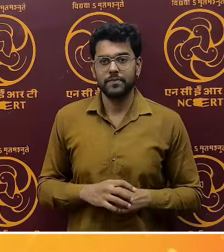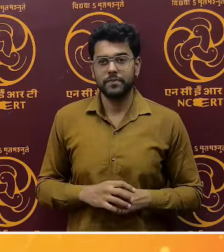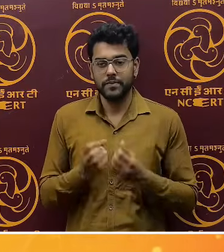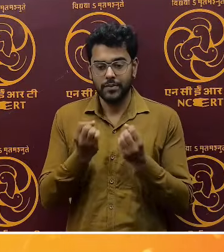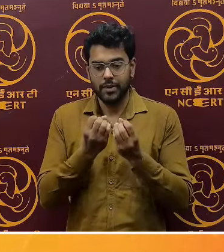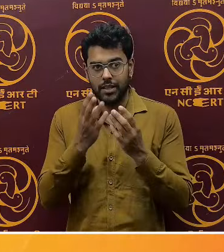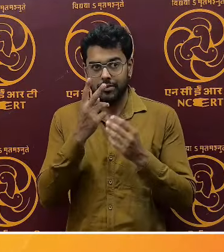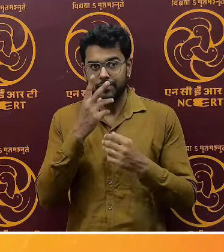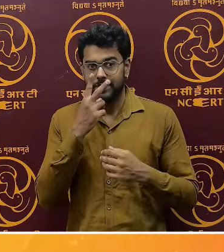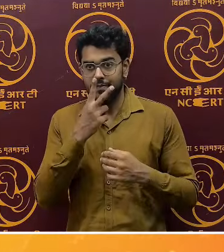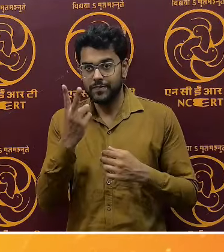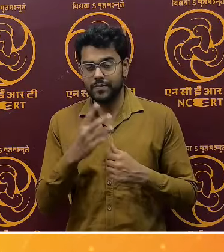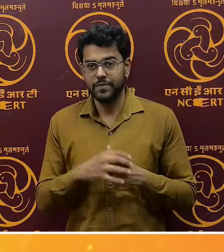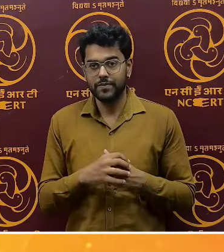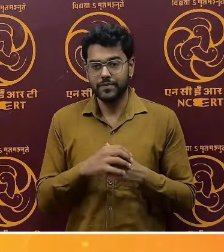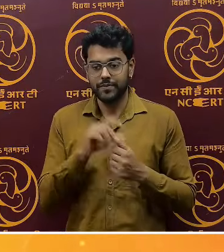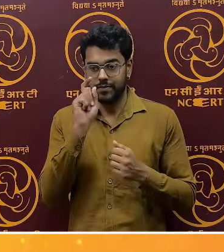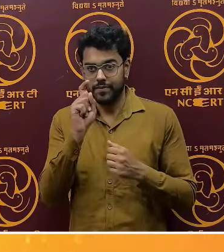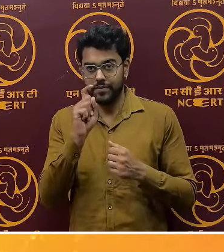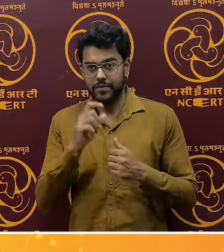start here, click here.